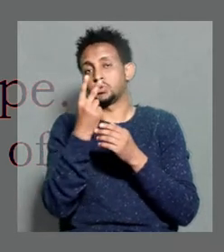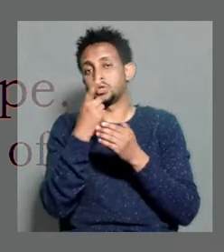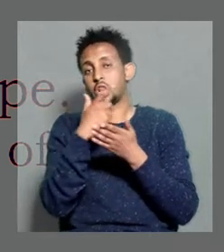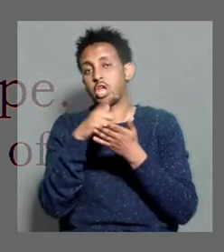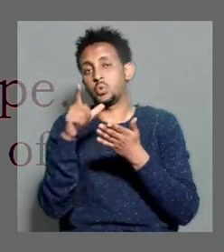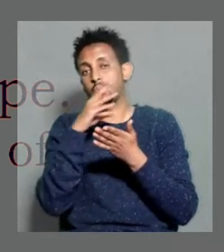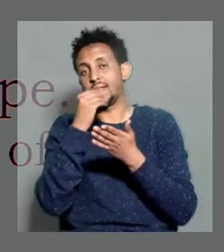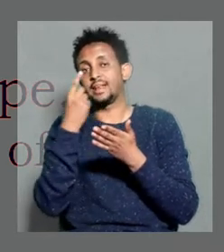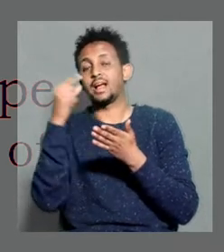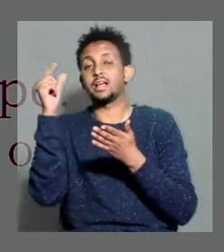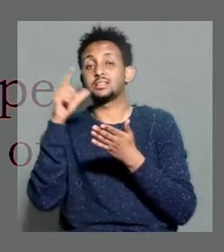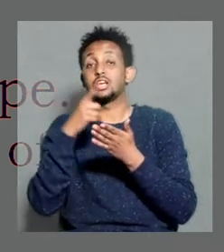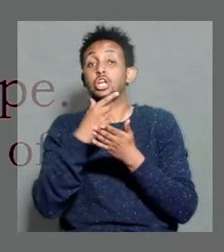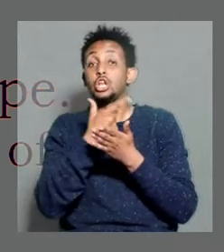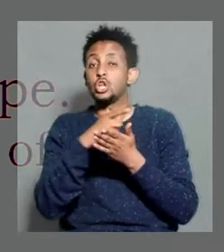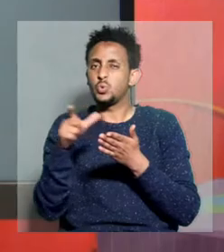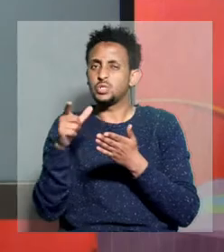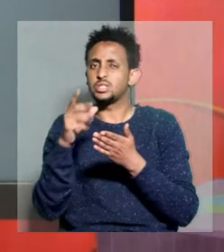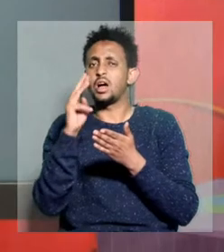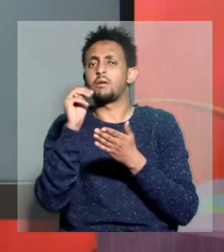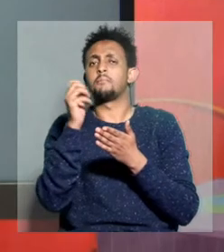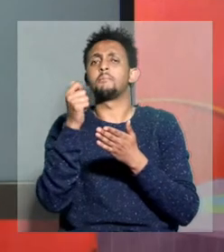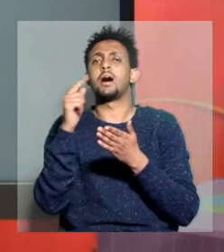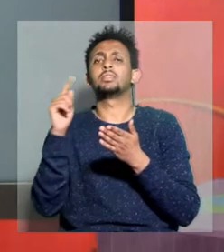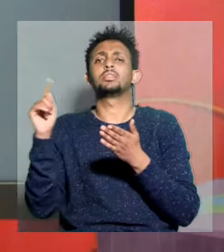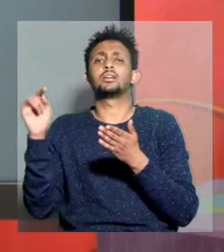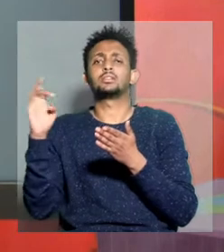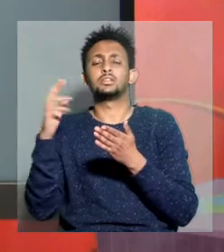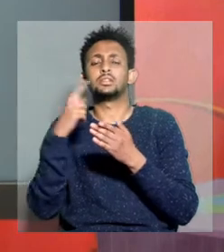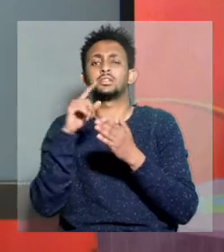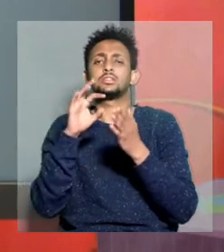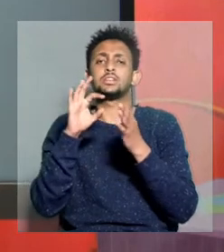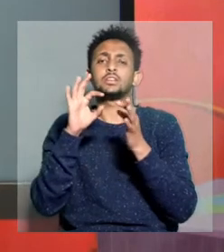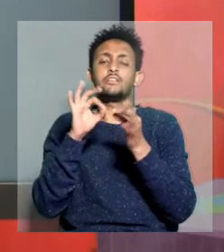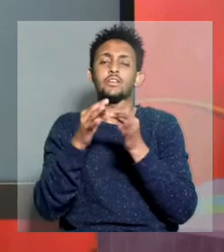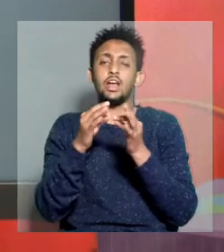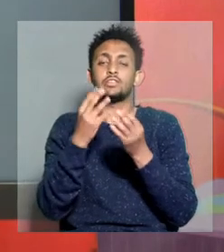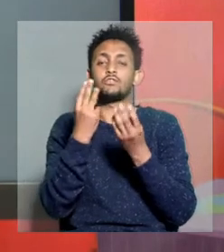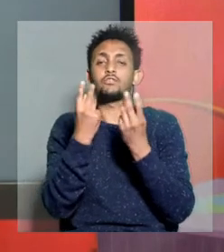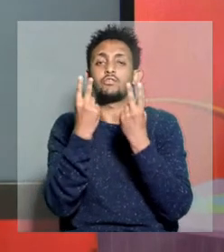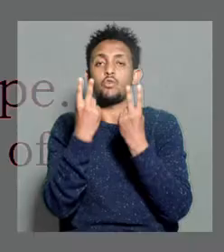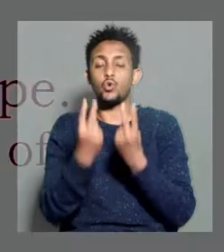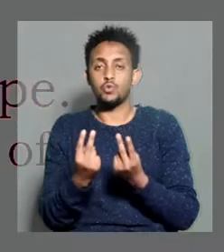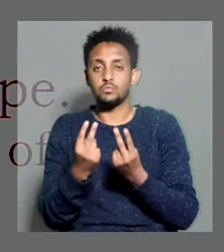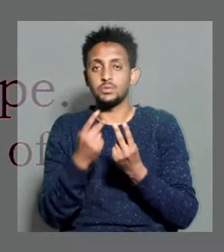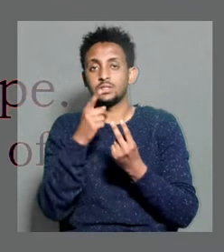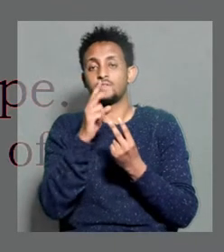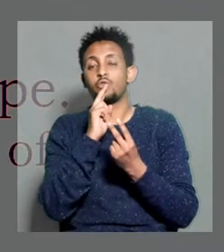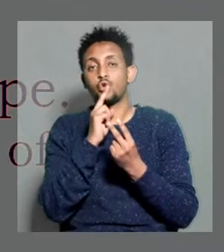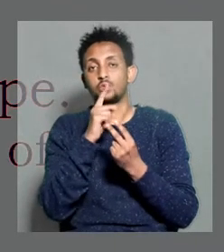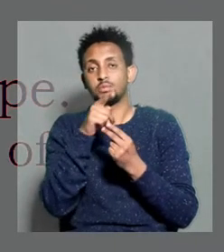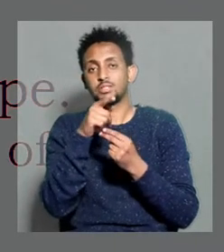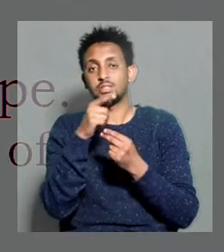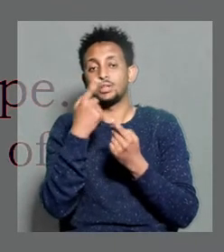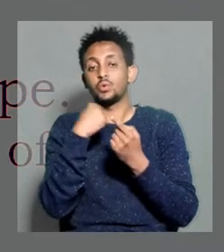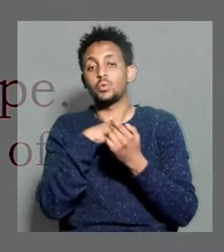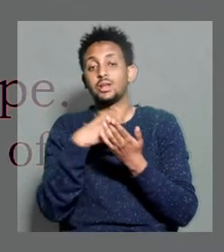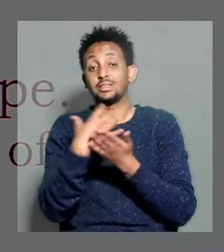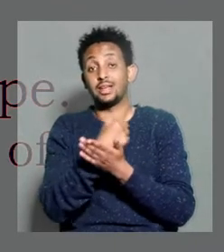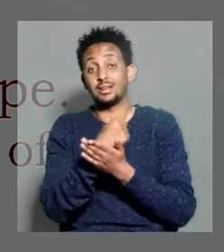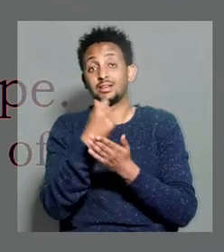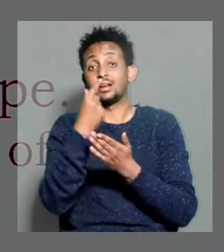liquids and gas. Liquids are actually matters which has a definite volume but indefinite shape. Whereas when you take